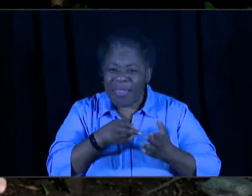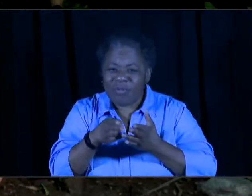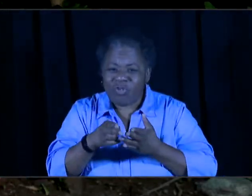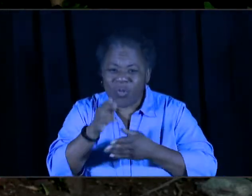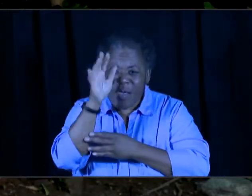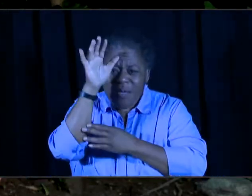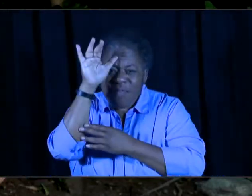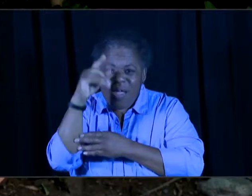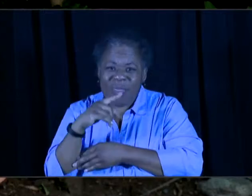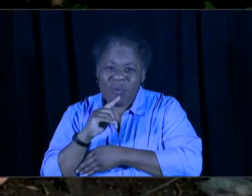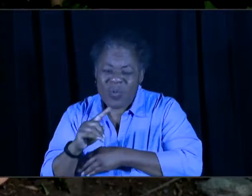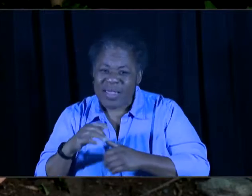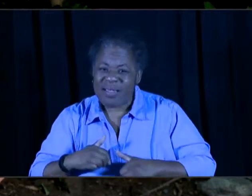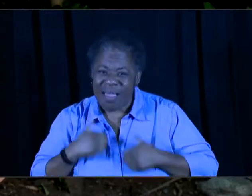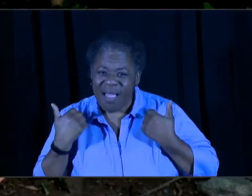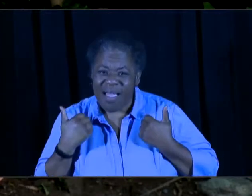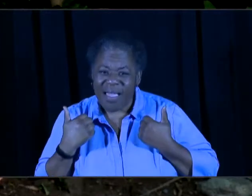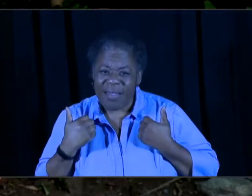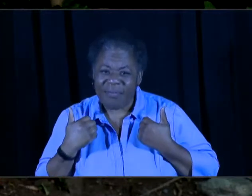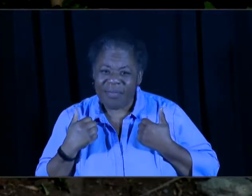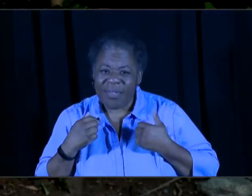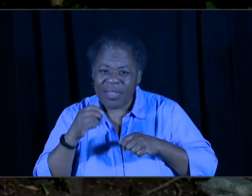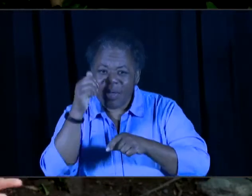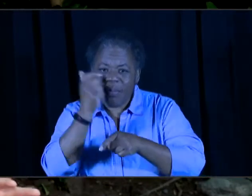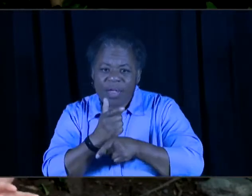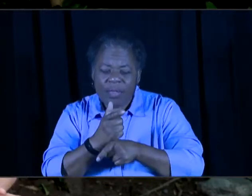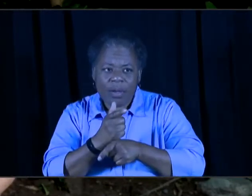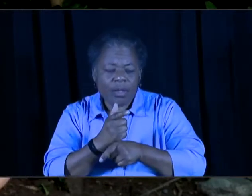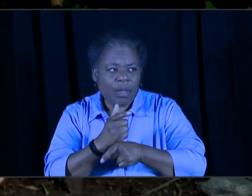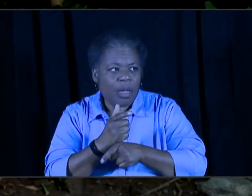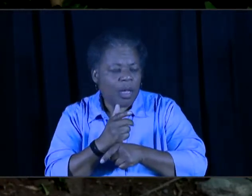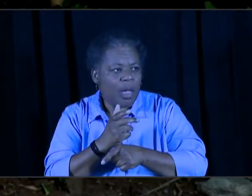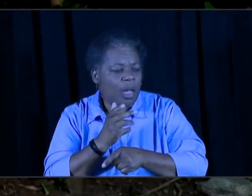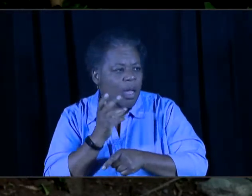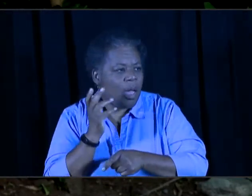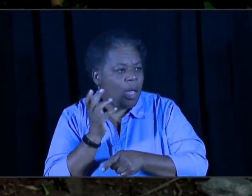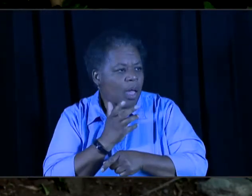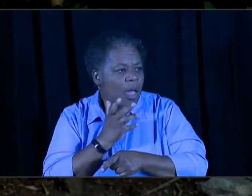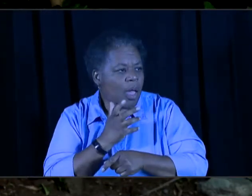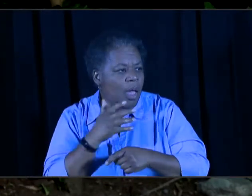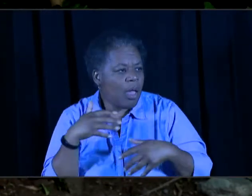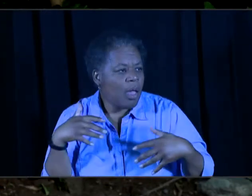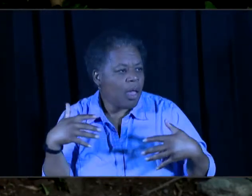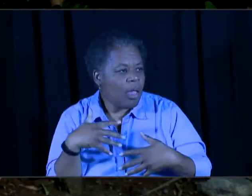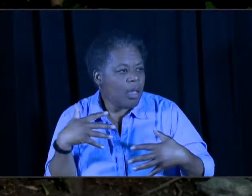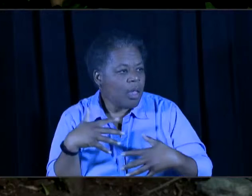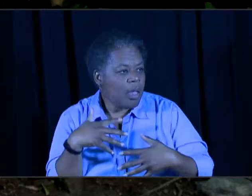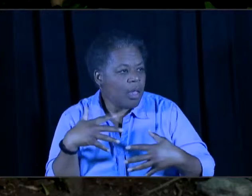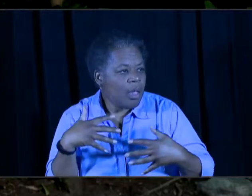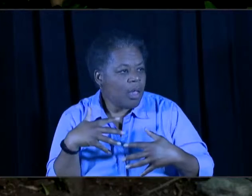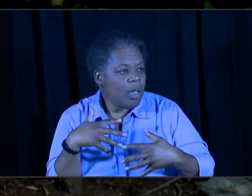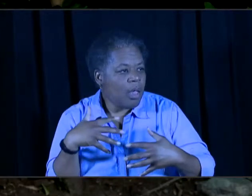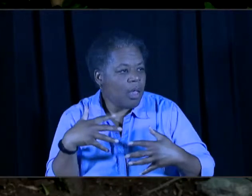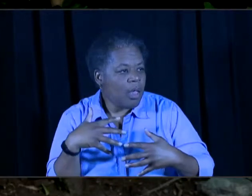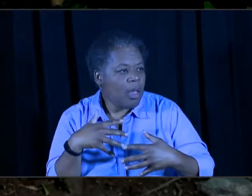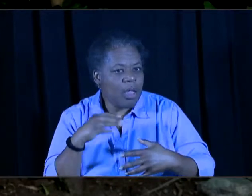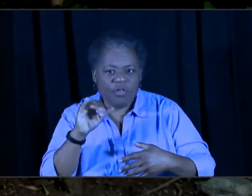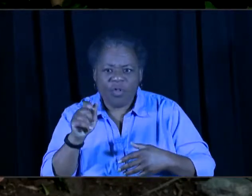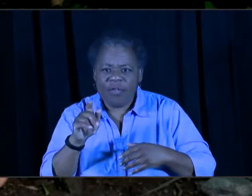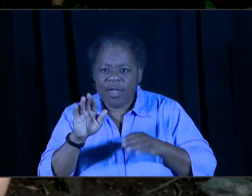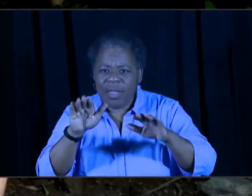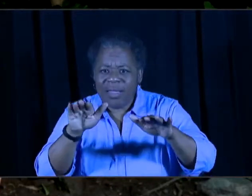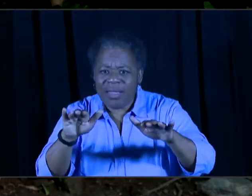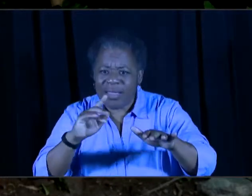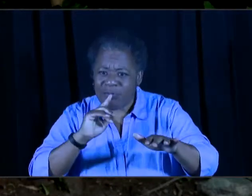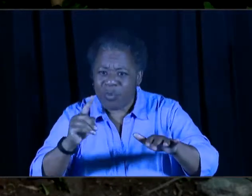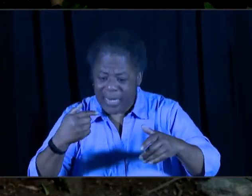father really alive?" His brothers were speechless and afraid. Seeing their fear, Joseph said, "It's really me, your